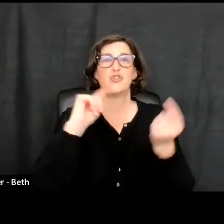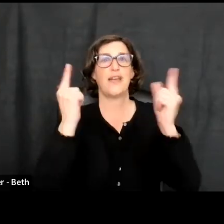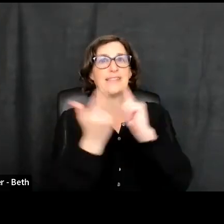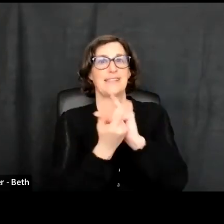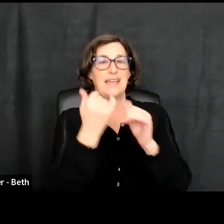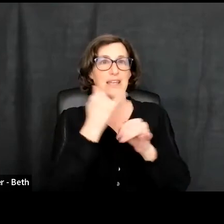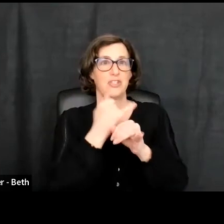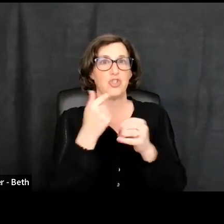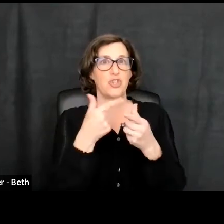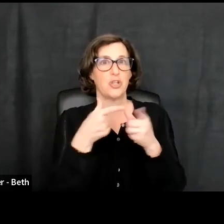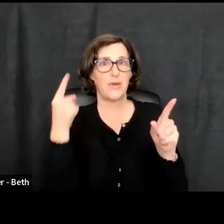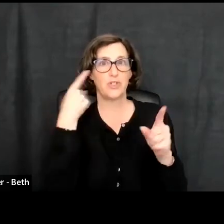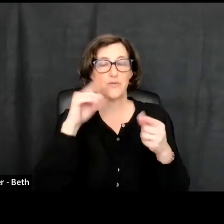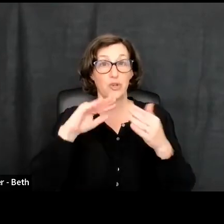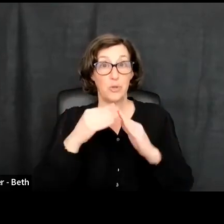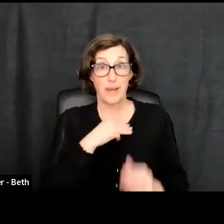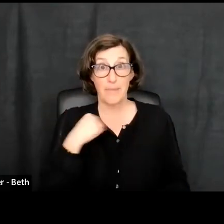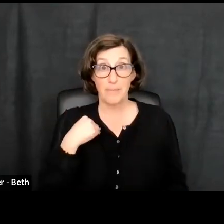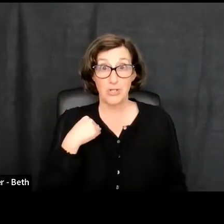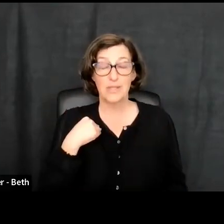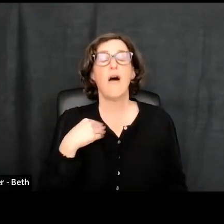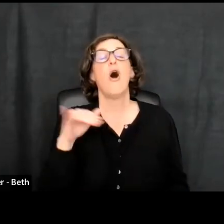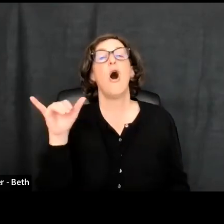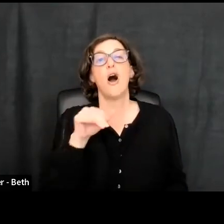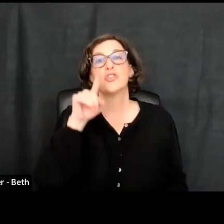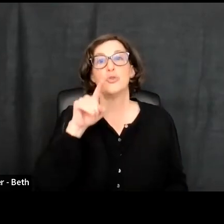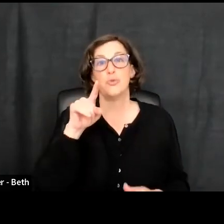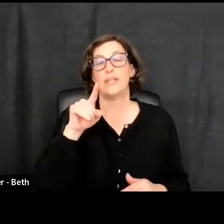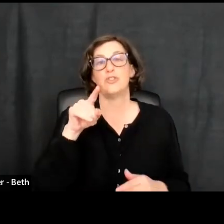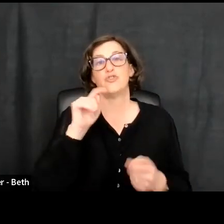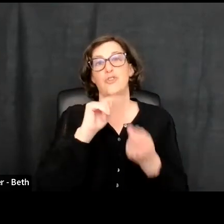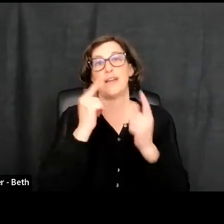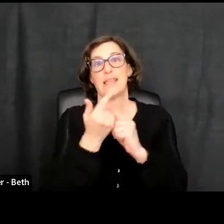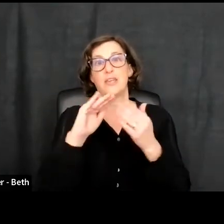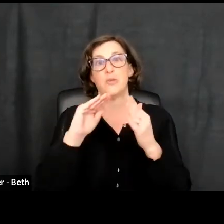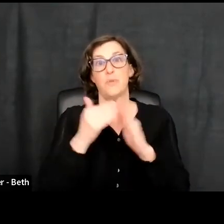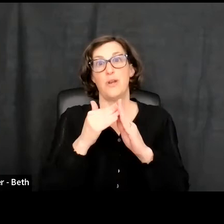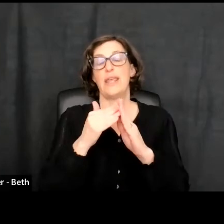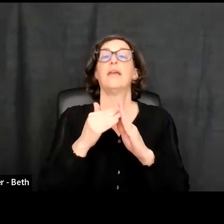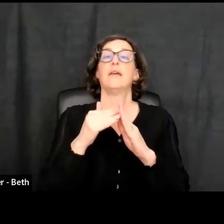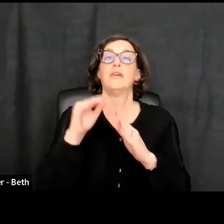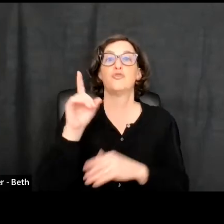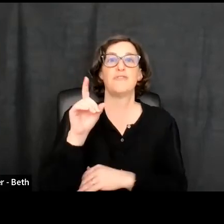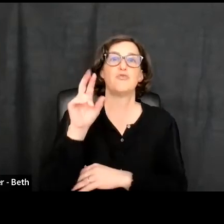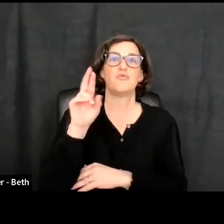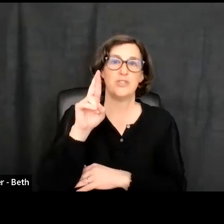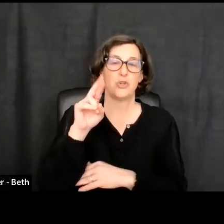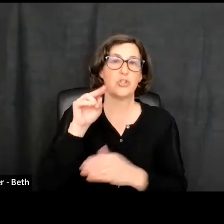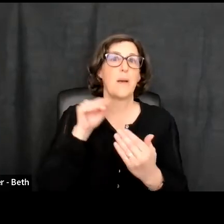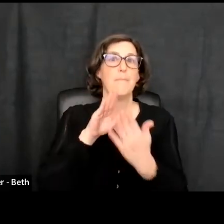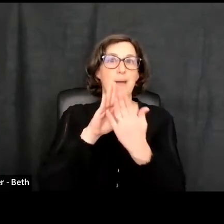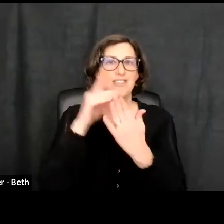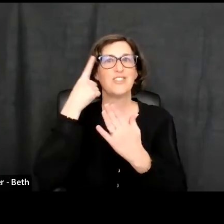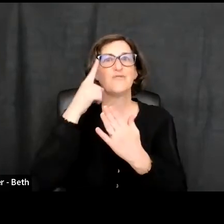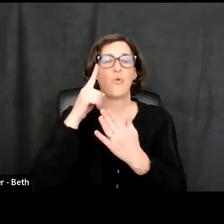language for community members, but you have to translate community-driven research methods and ethics for the institution